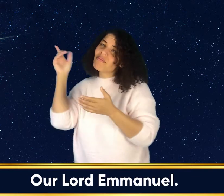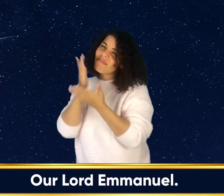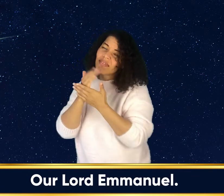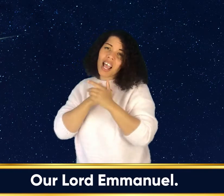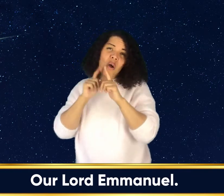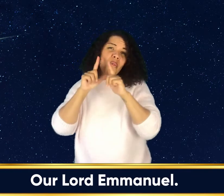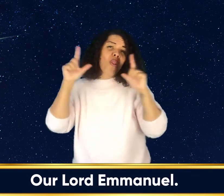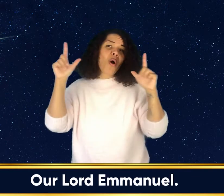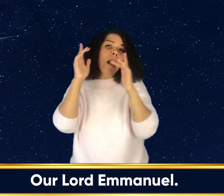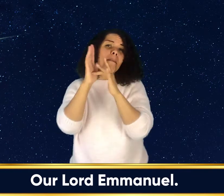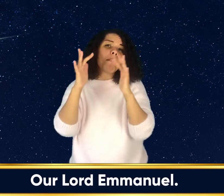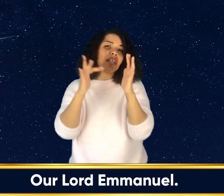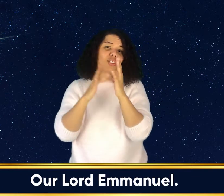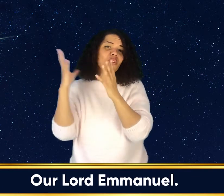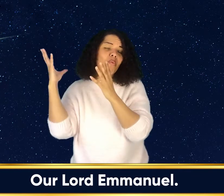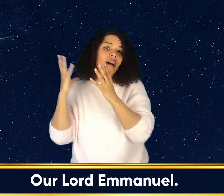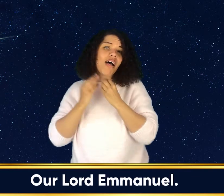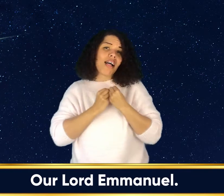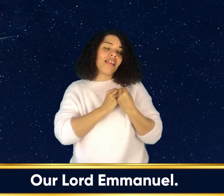us, our Lord